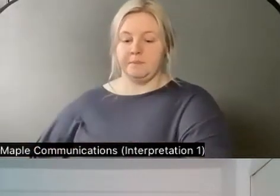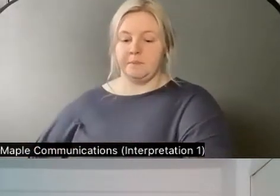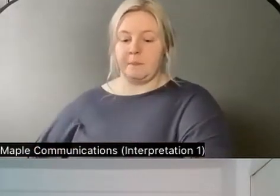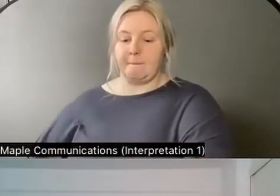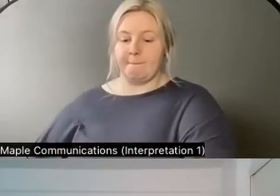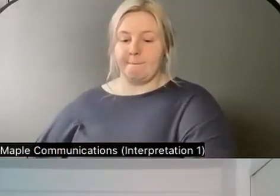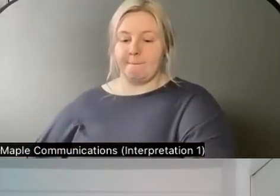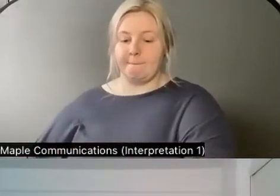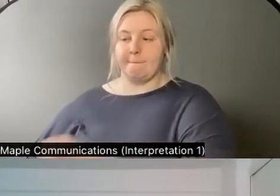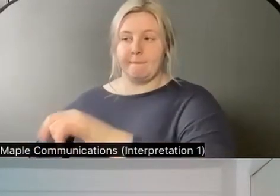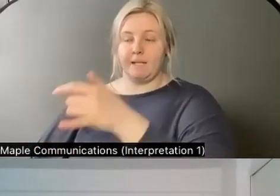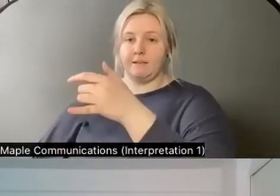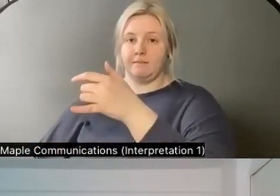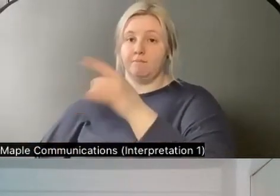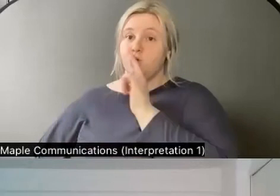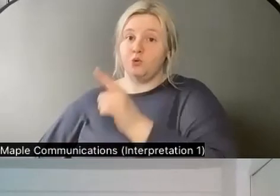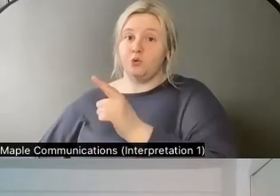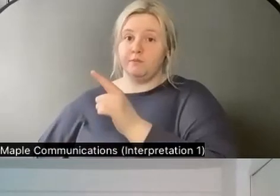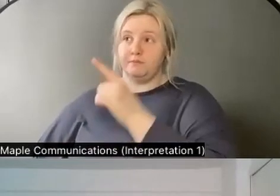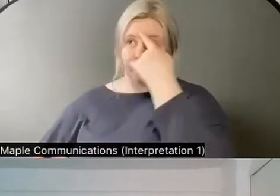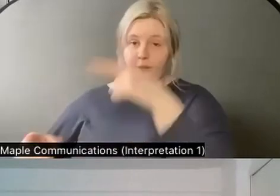checks out from my perspective. I